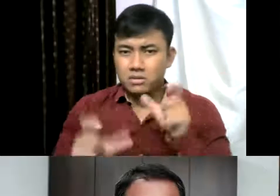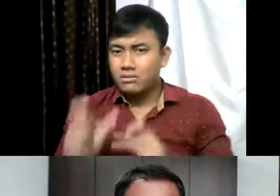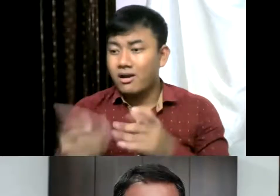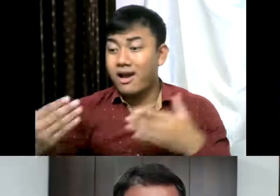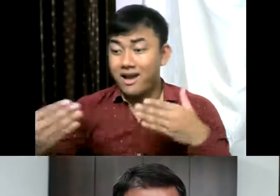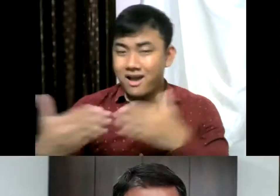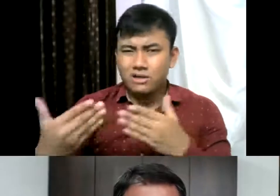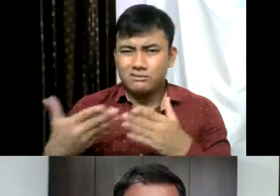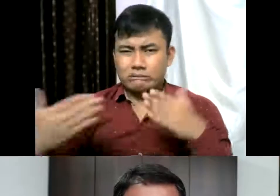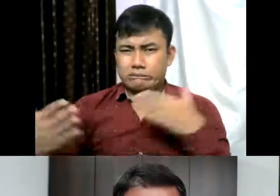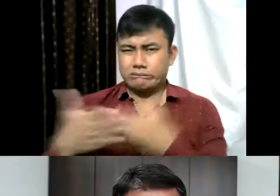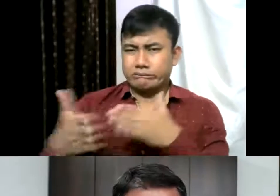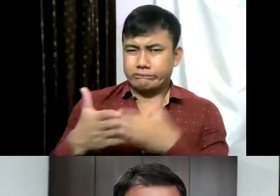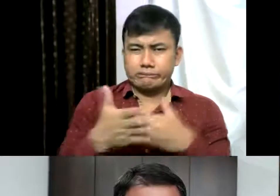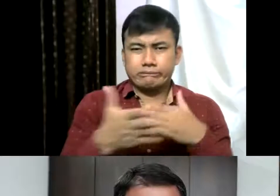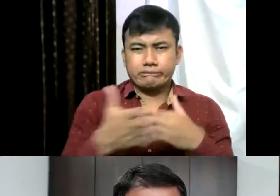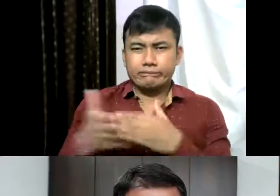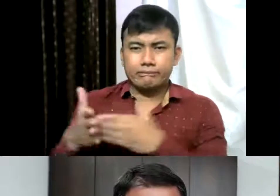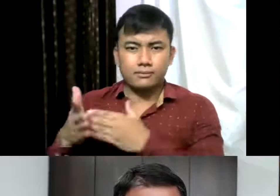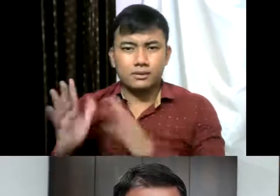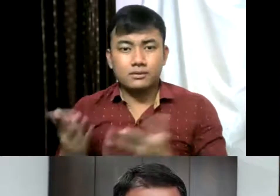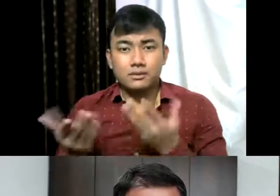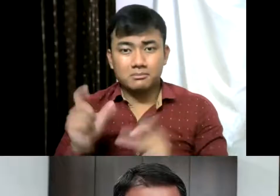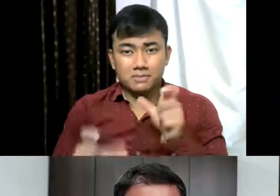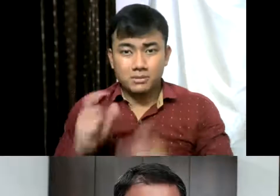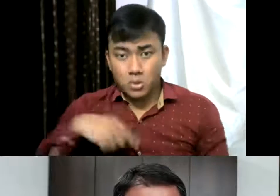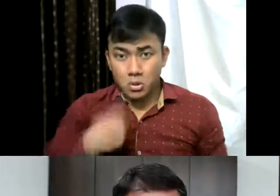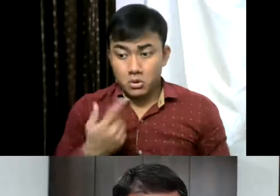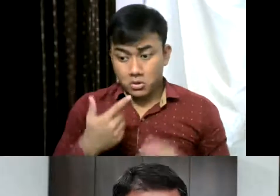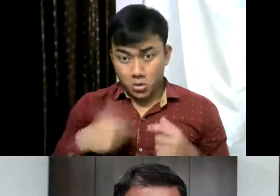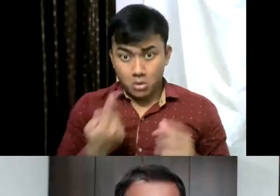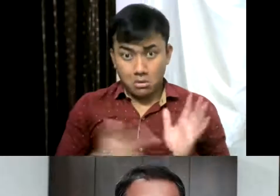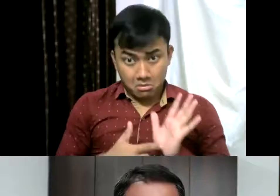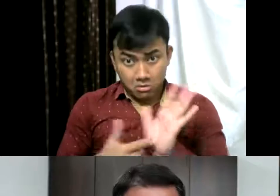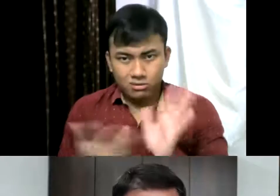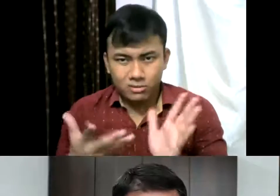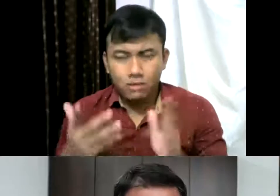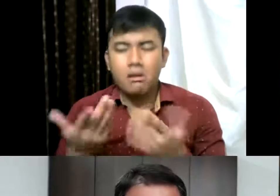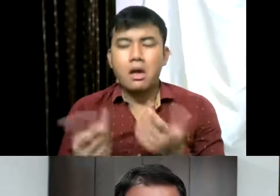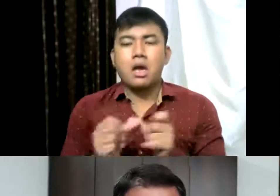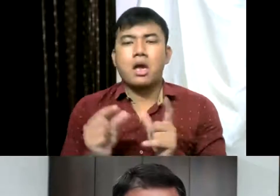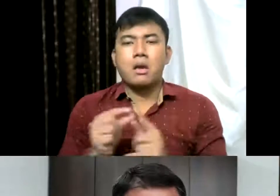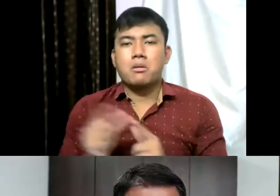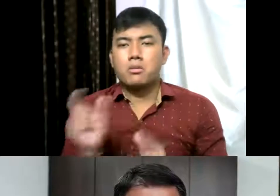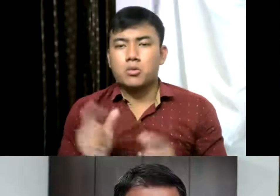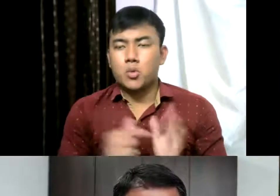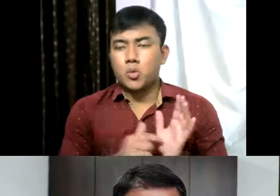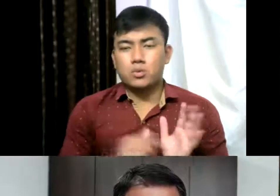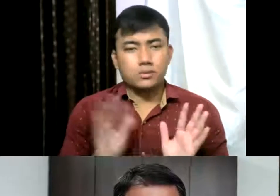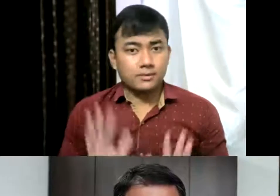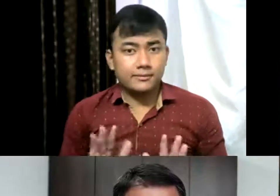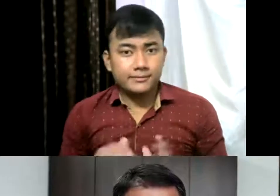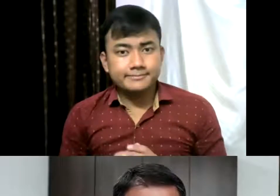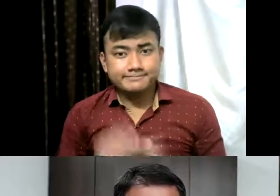close proximity on these dating apps, not to be visible in those circuits, to be able, and therefore I